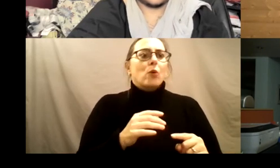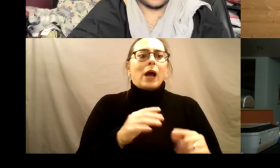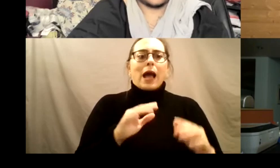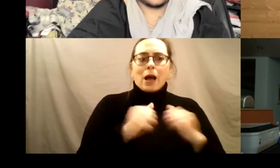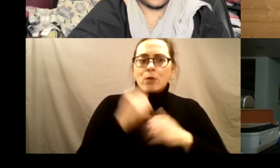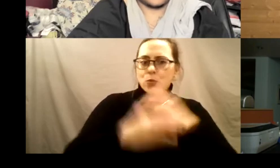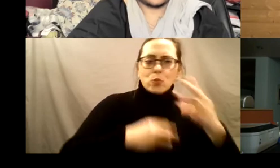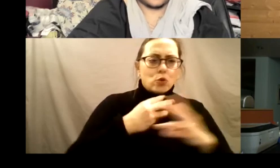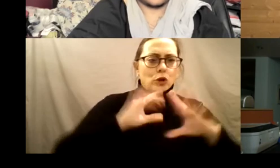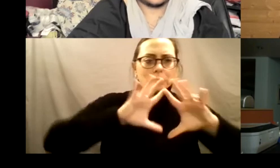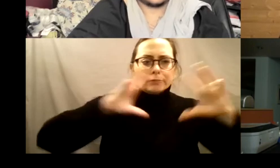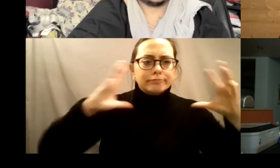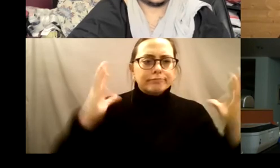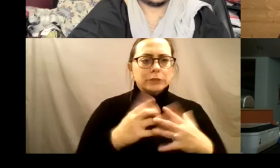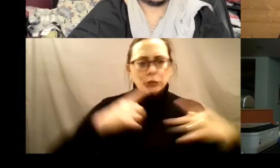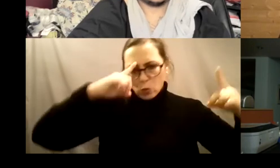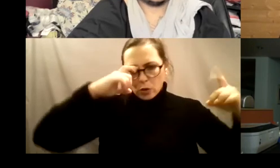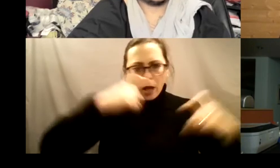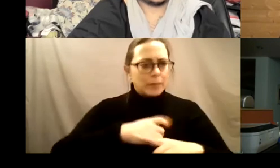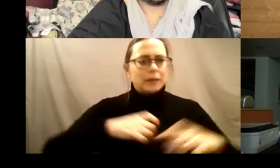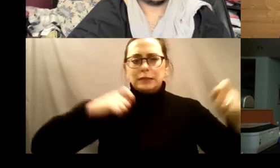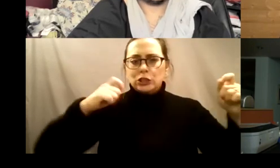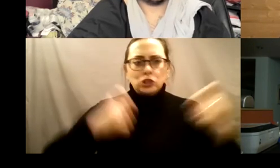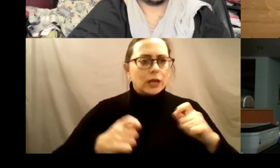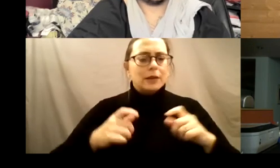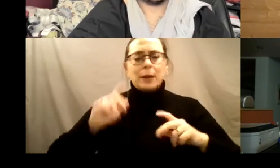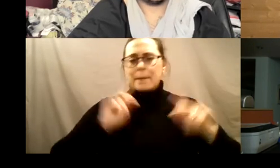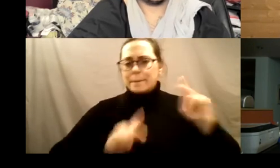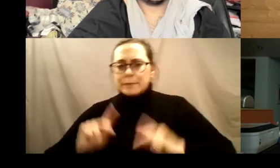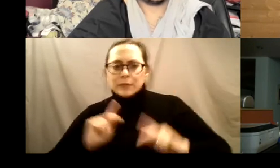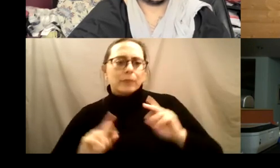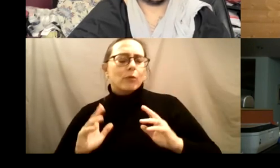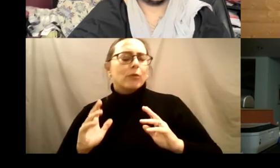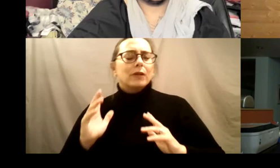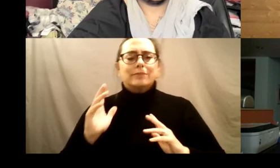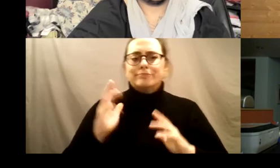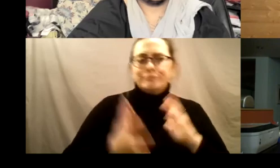of how it changes and how people